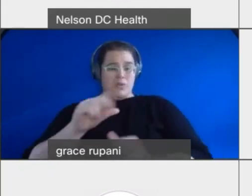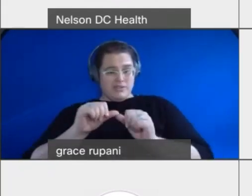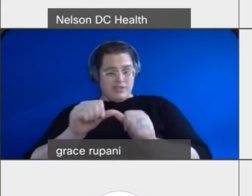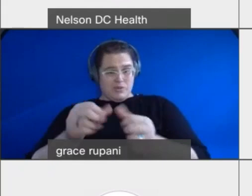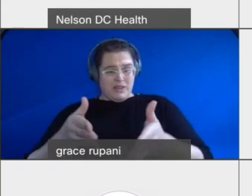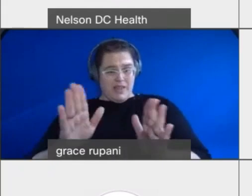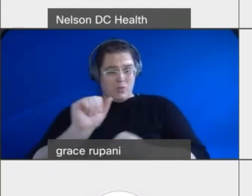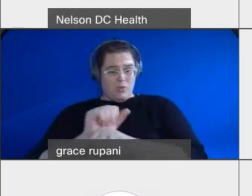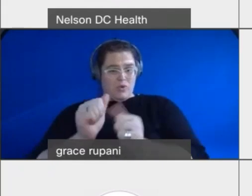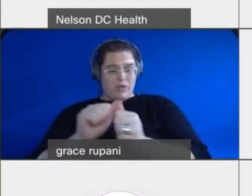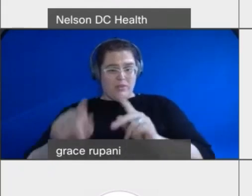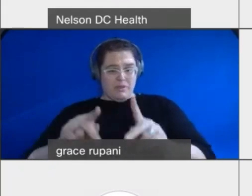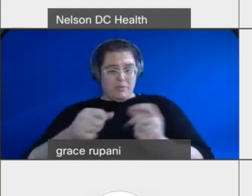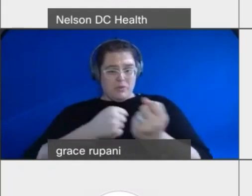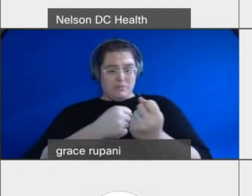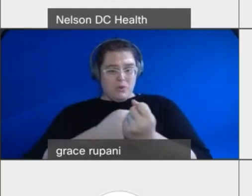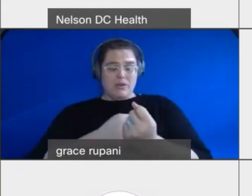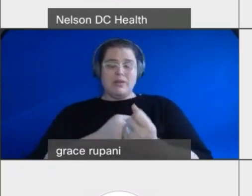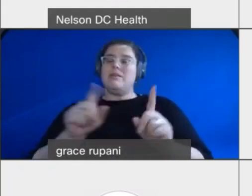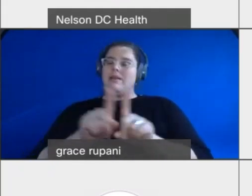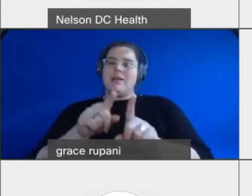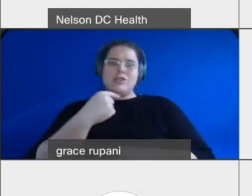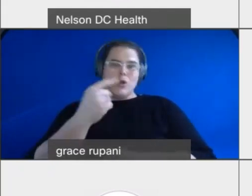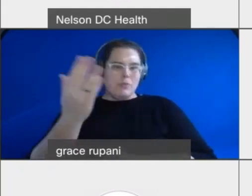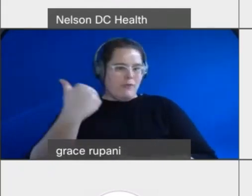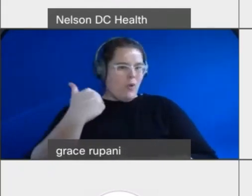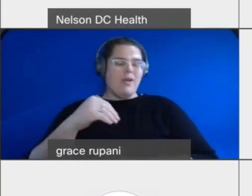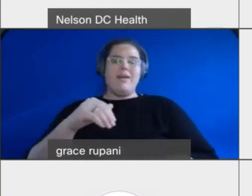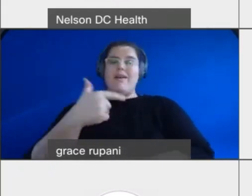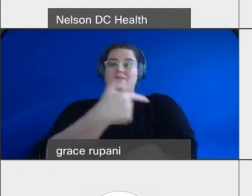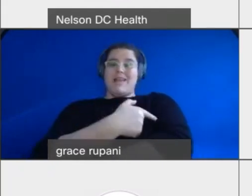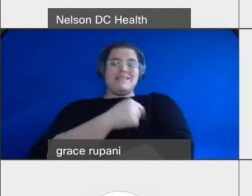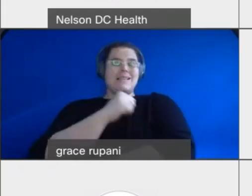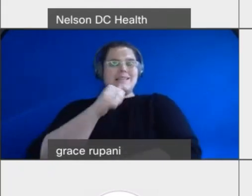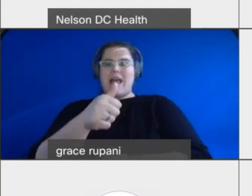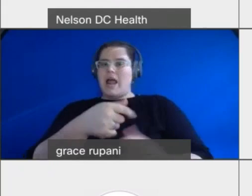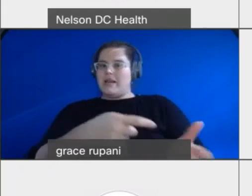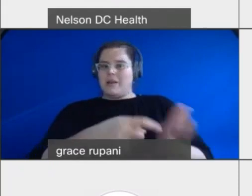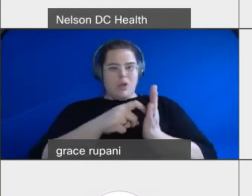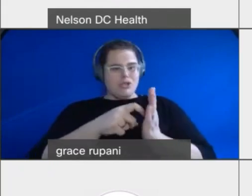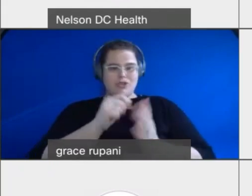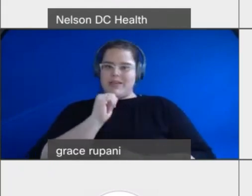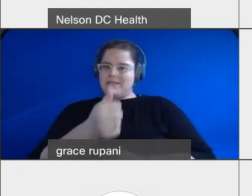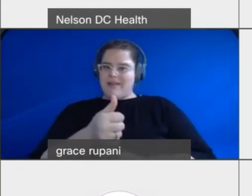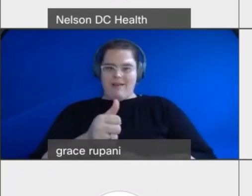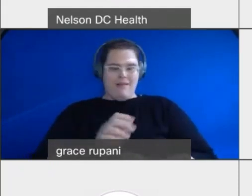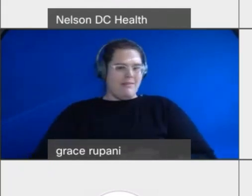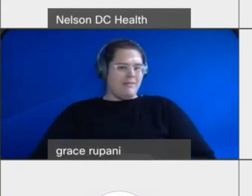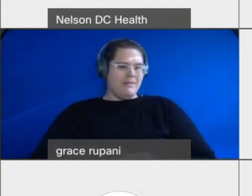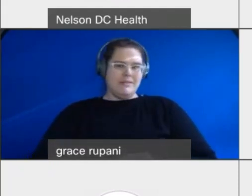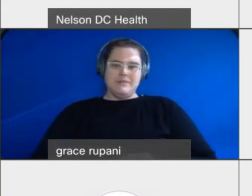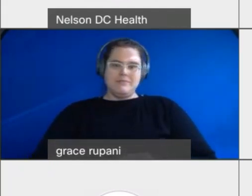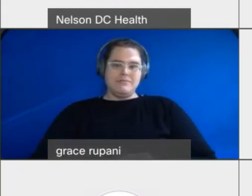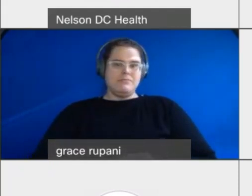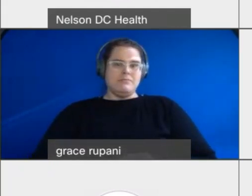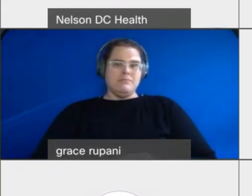As I said before, the vaccine is not compulsory. One of the things I think to keep in mind,